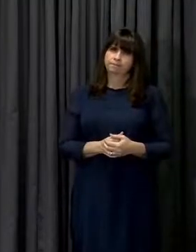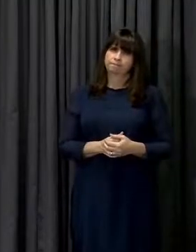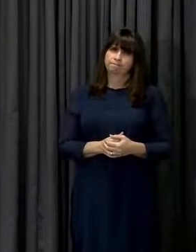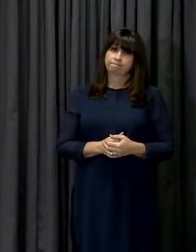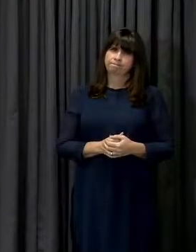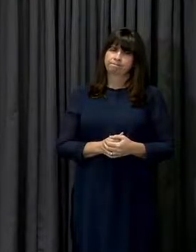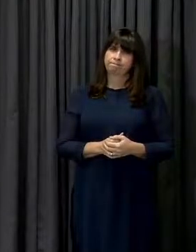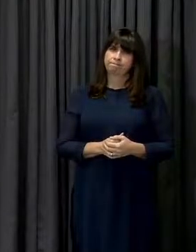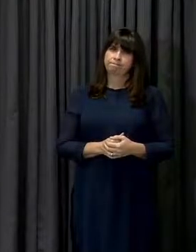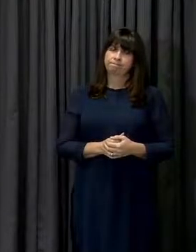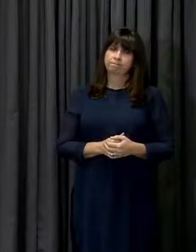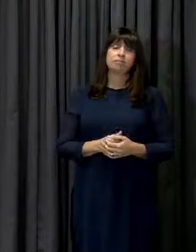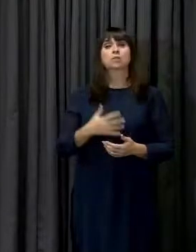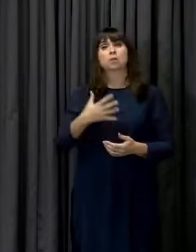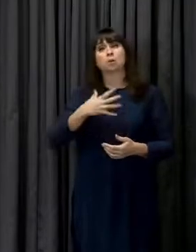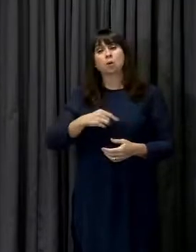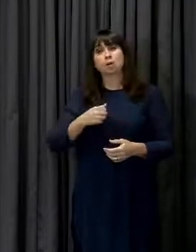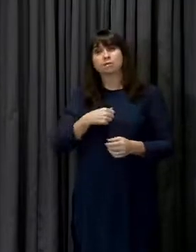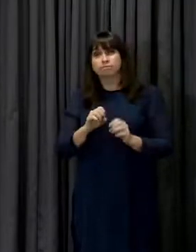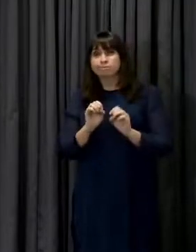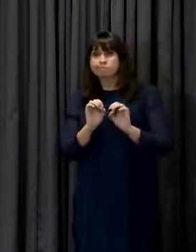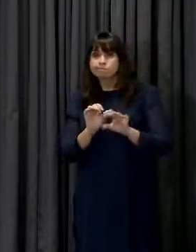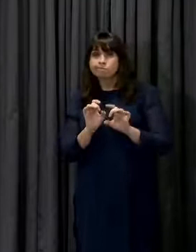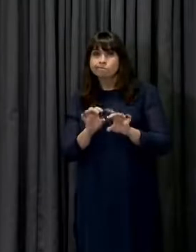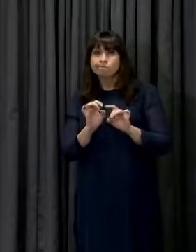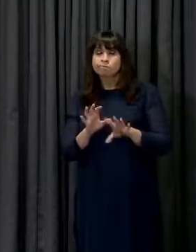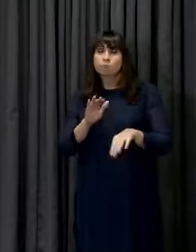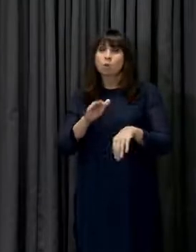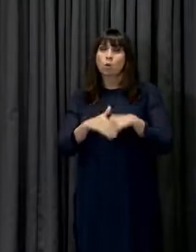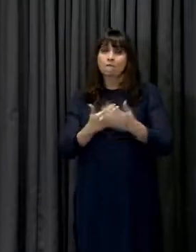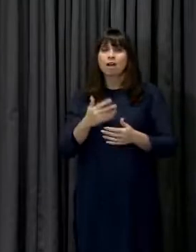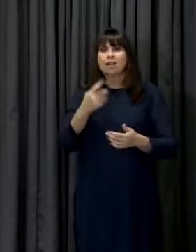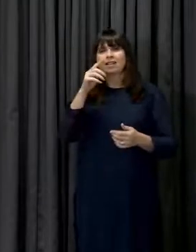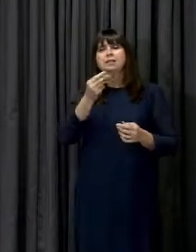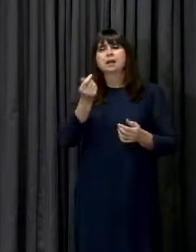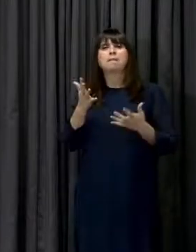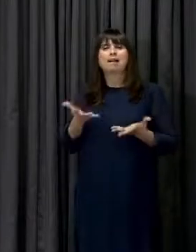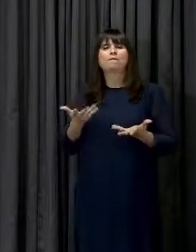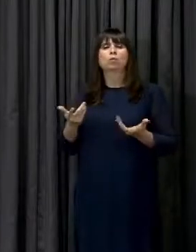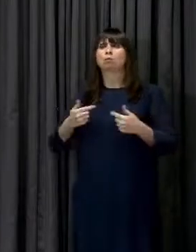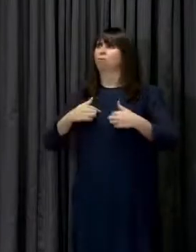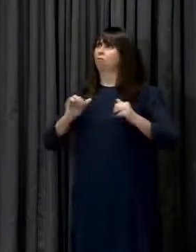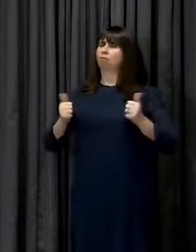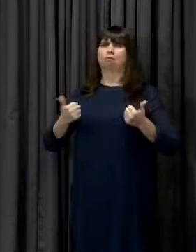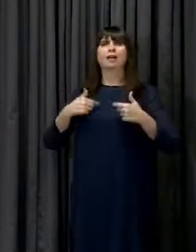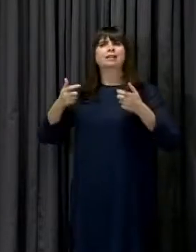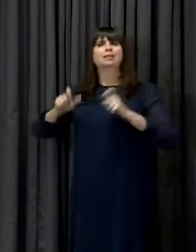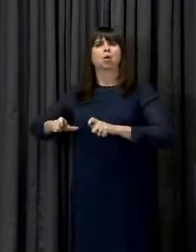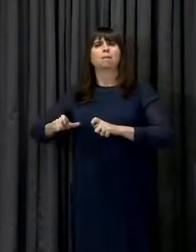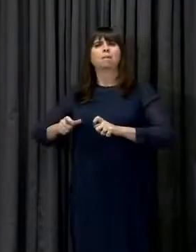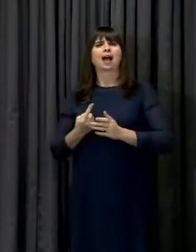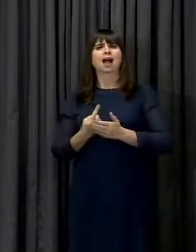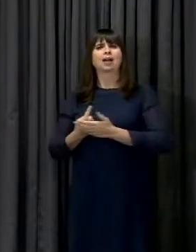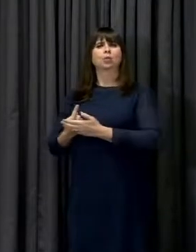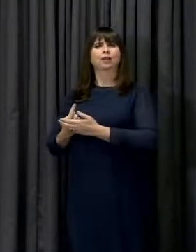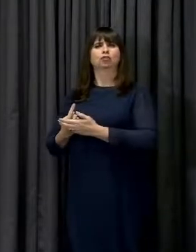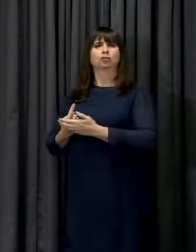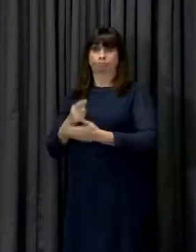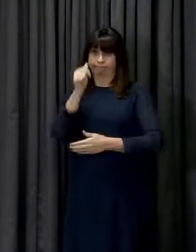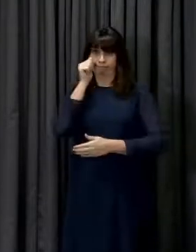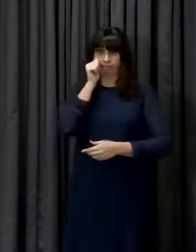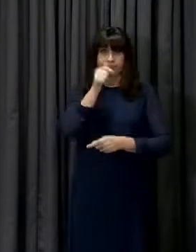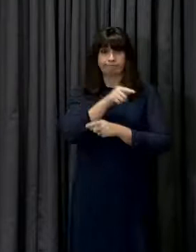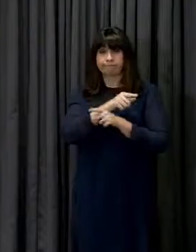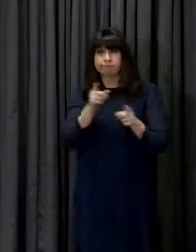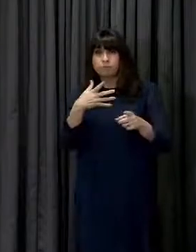Before I take some questions, I want to say a few words about the importance of self-isolation. If we're going to be successful in controlling the spread of the